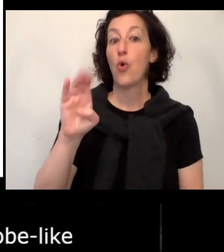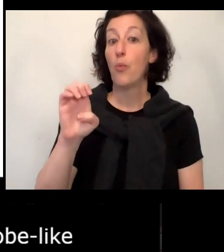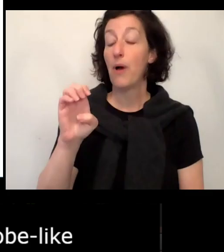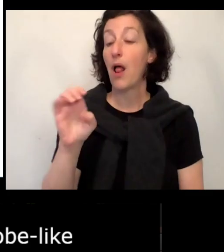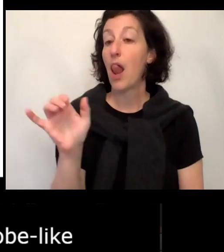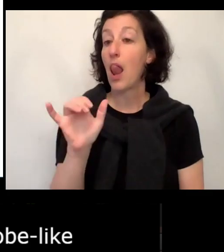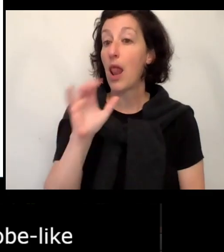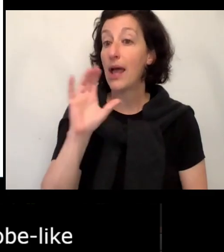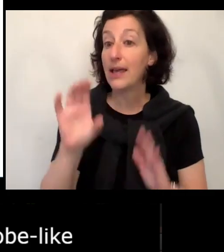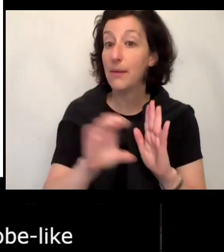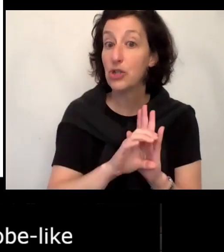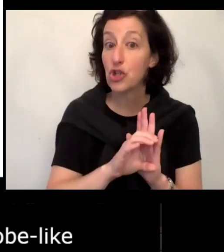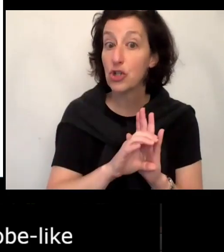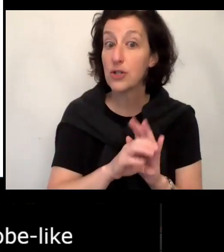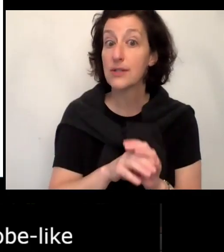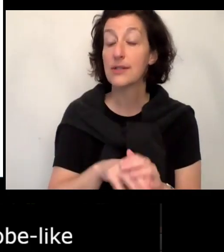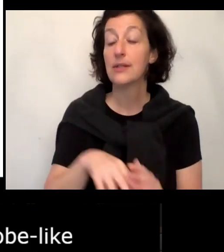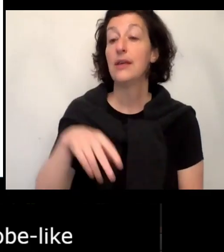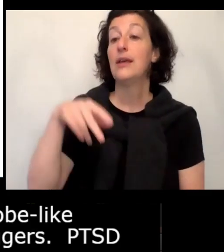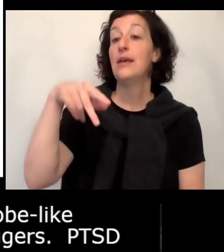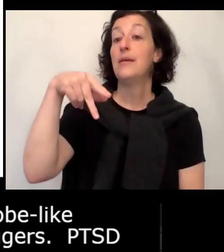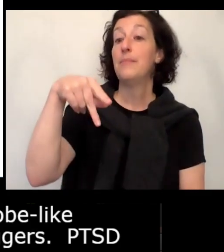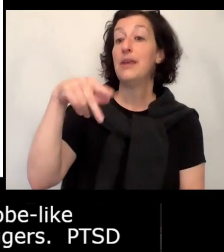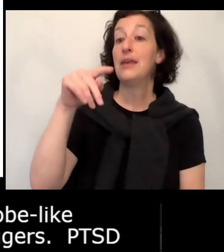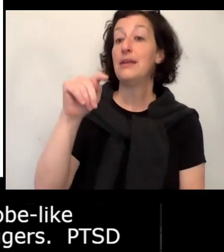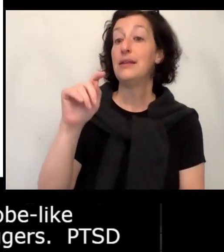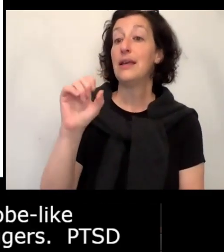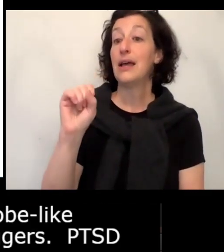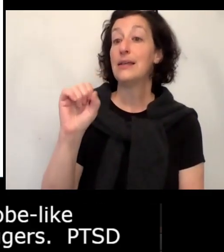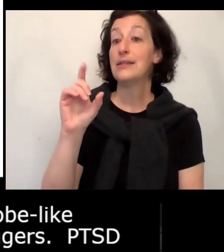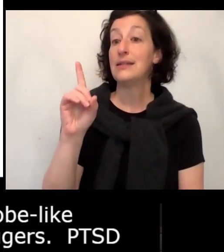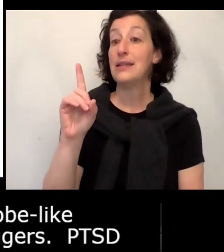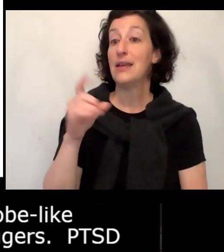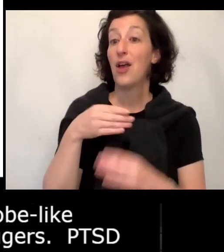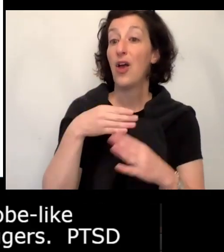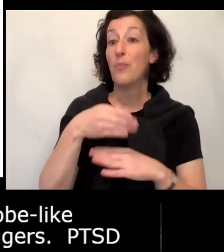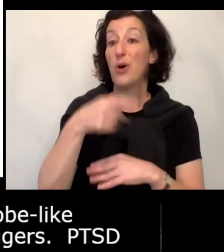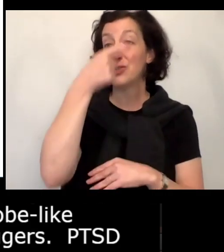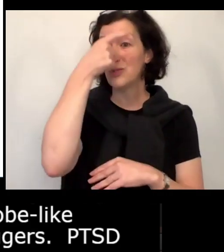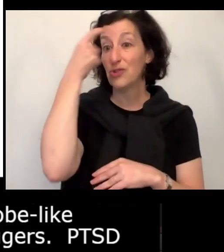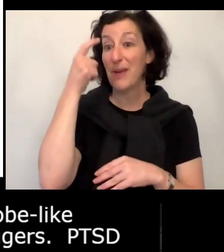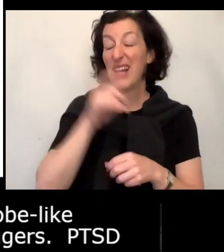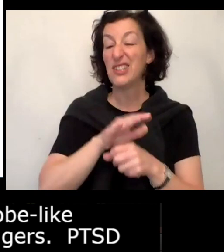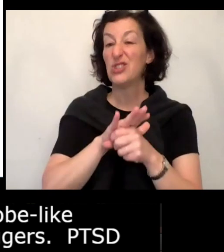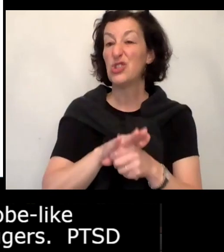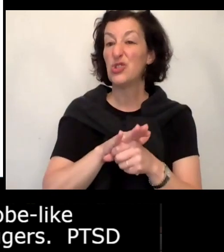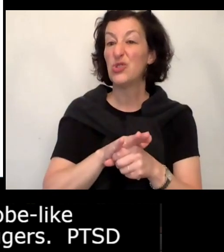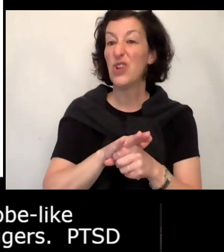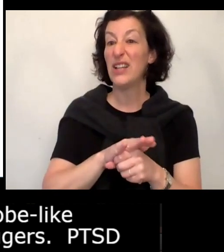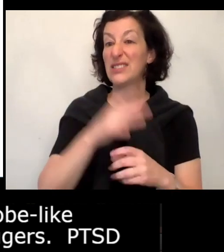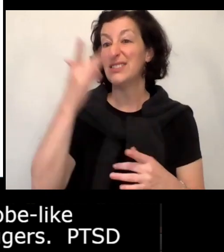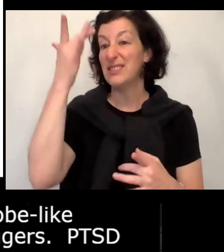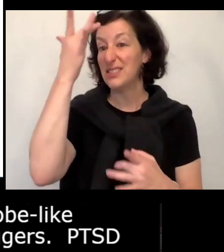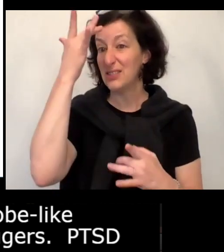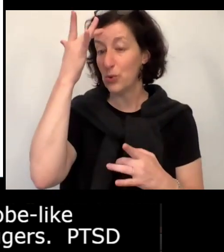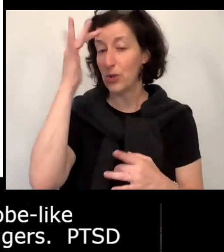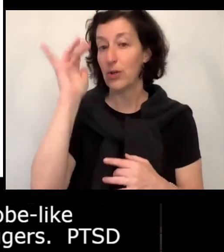triggers, PTSD being post-traumatic stress disorder. So explain the